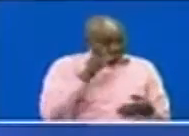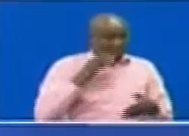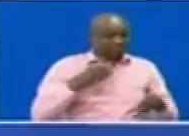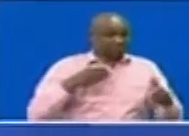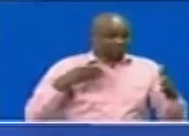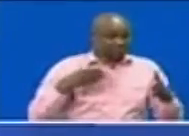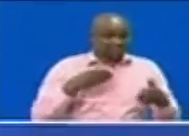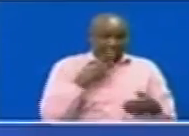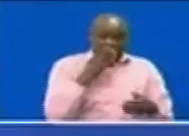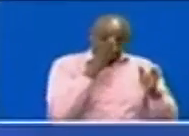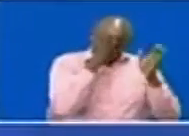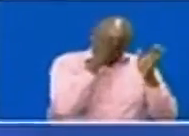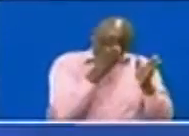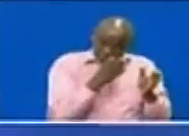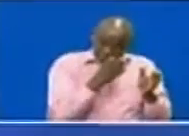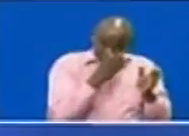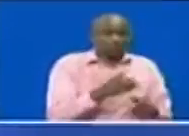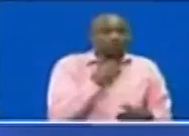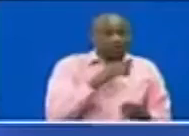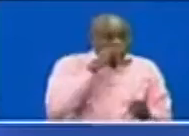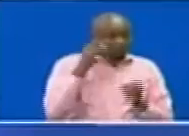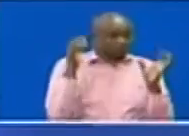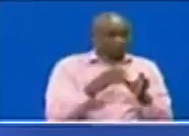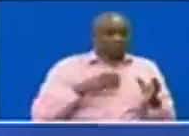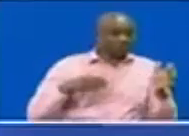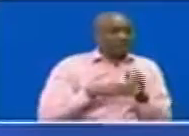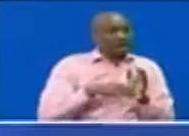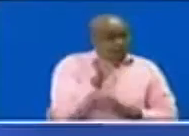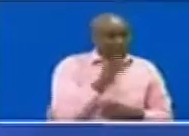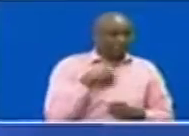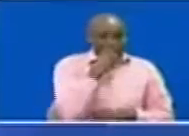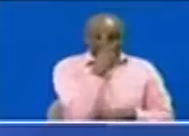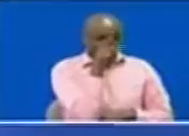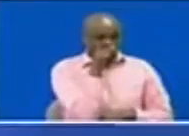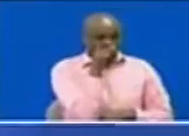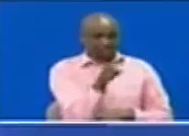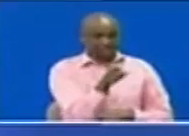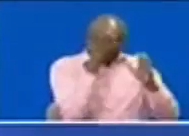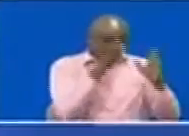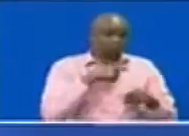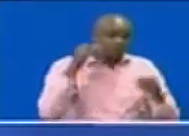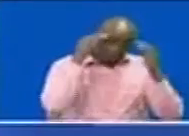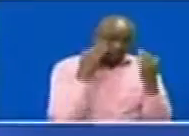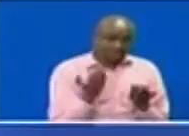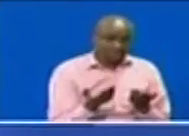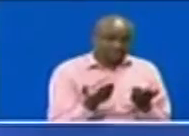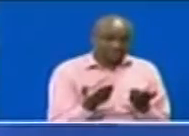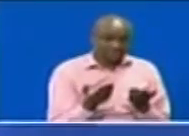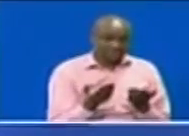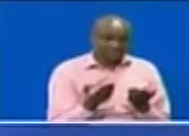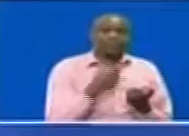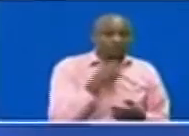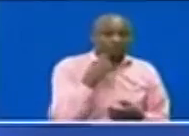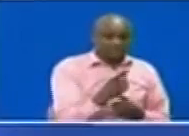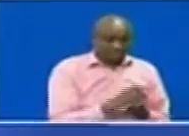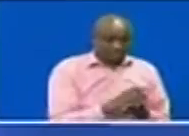rejected somebody who wants to run on Jubilee ticket because of suspicions, that person will go to court. Mm. And I